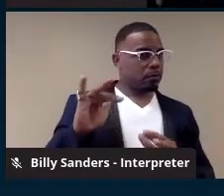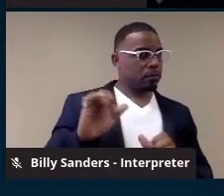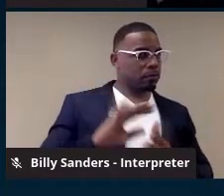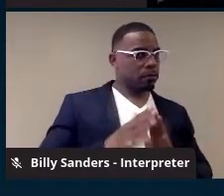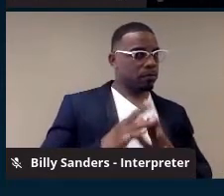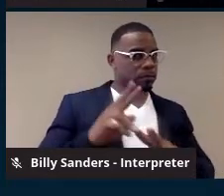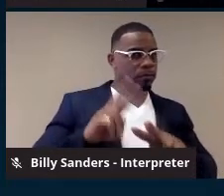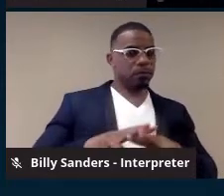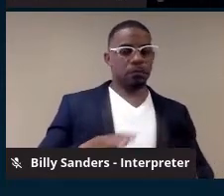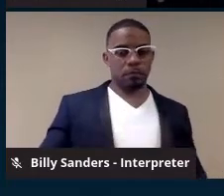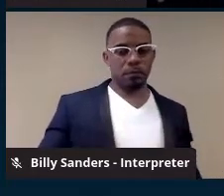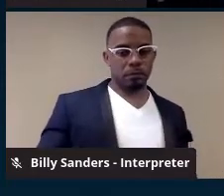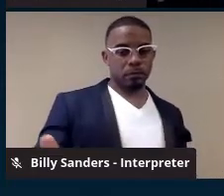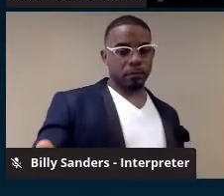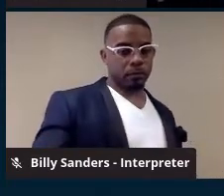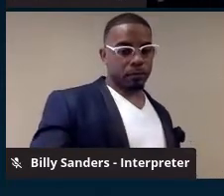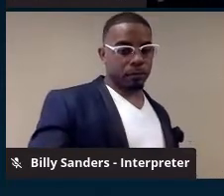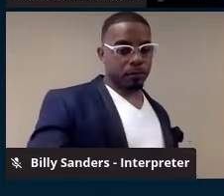cached. And